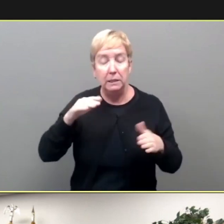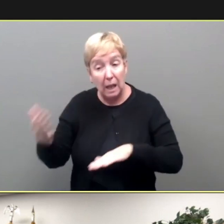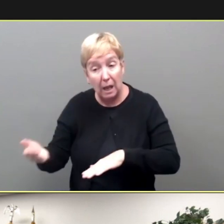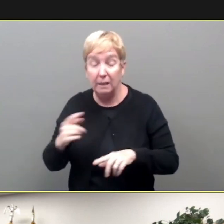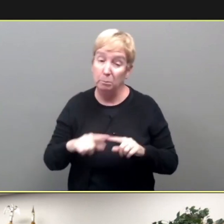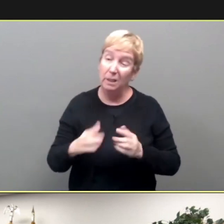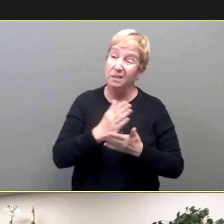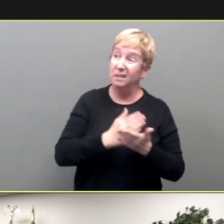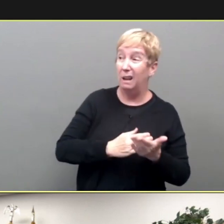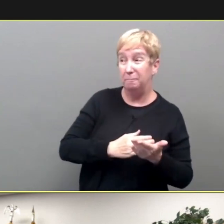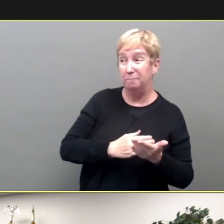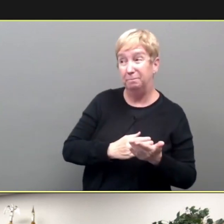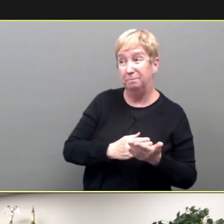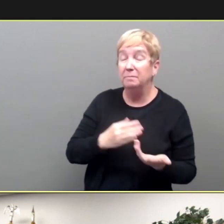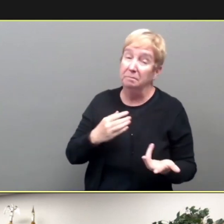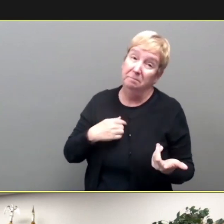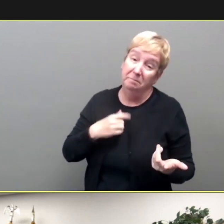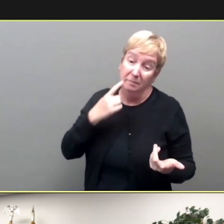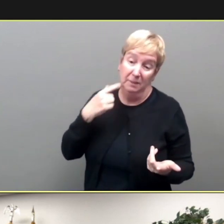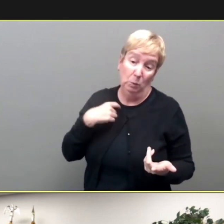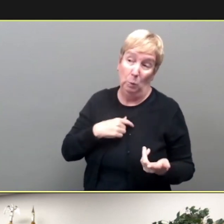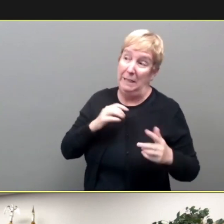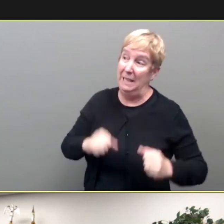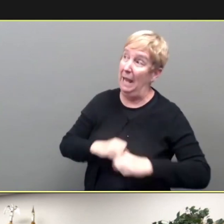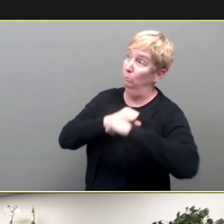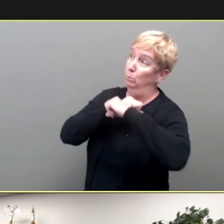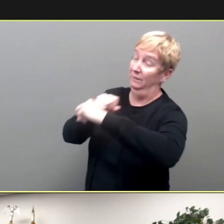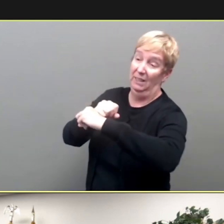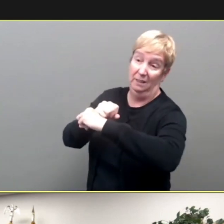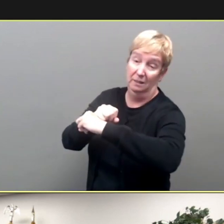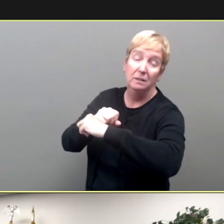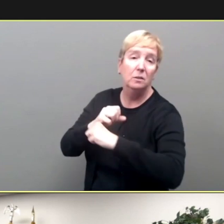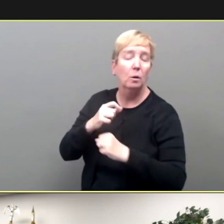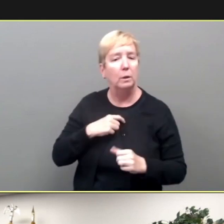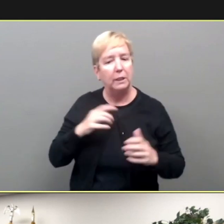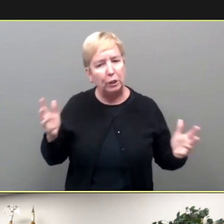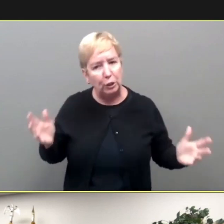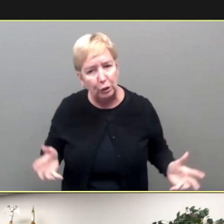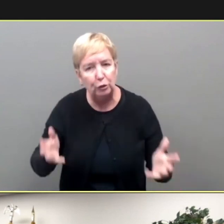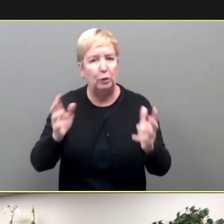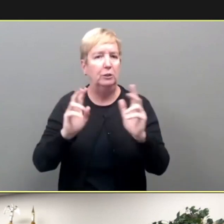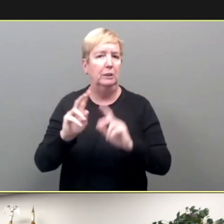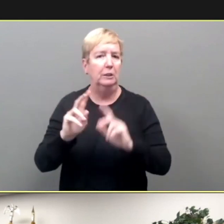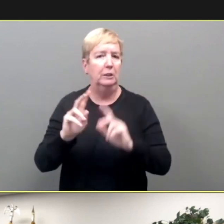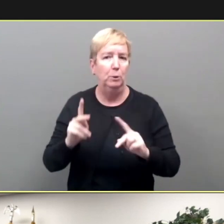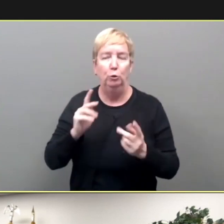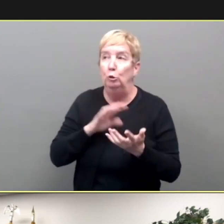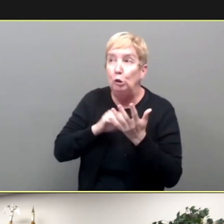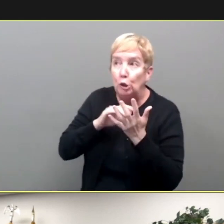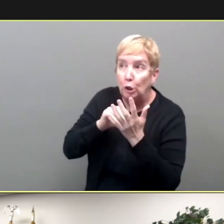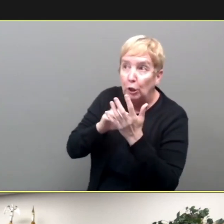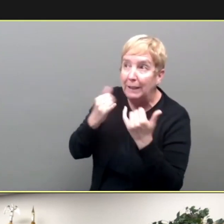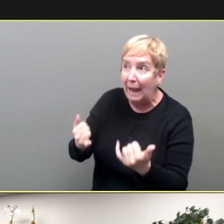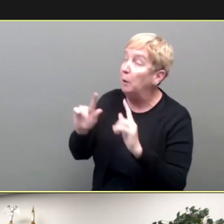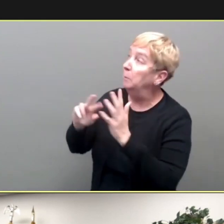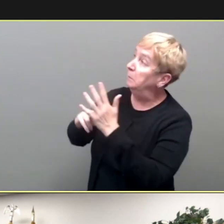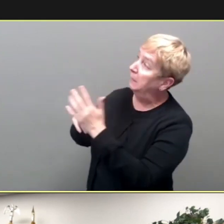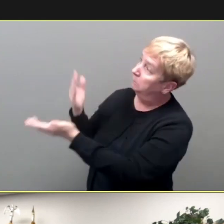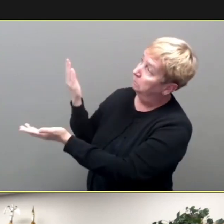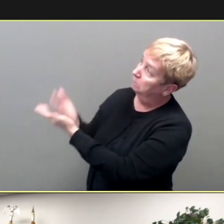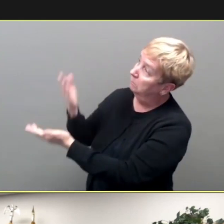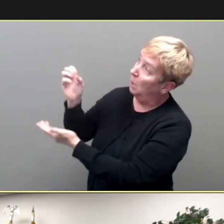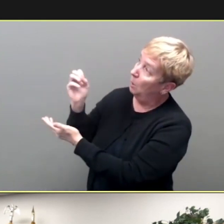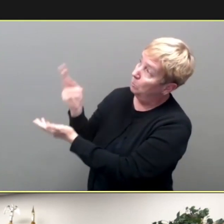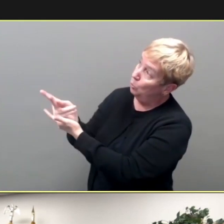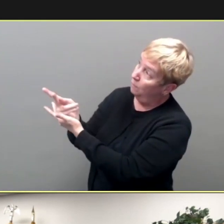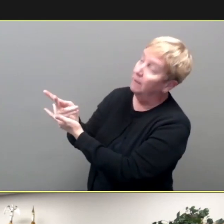it's preventable. And so just encouraging people to get the facts right now so that when it does come out, your kids can get